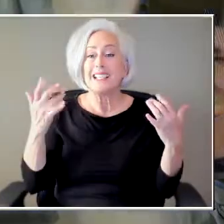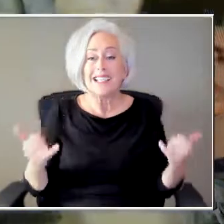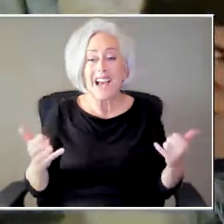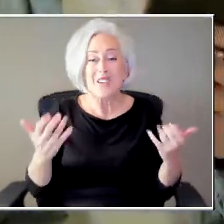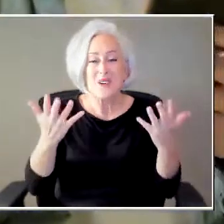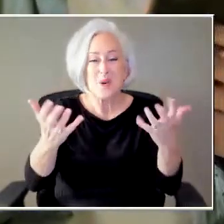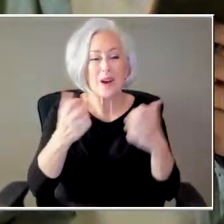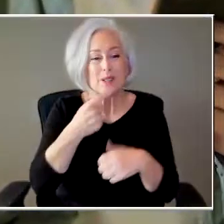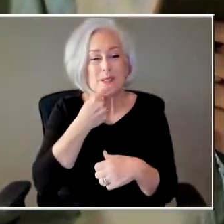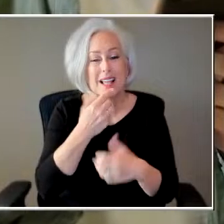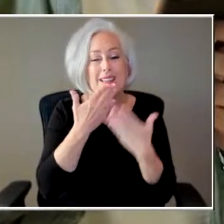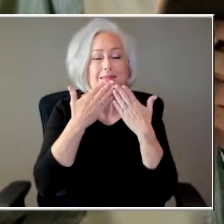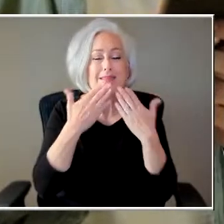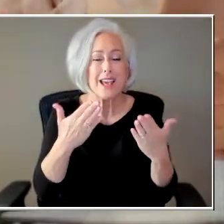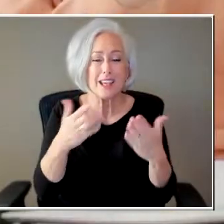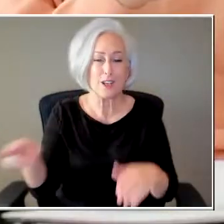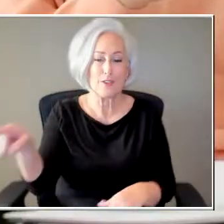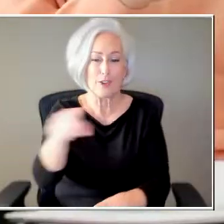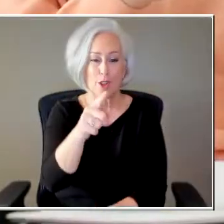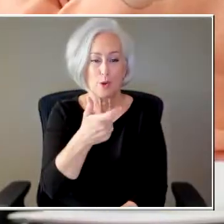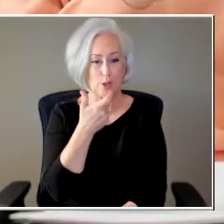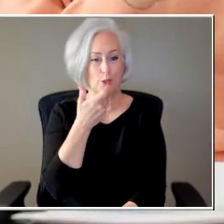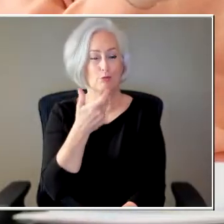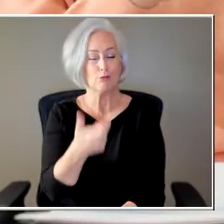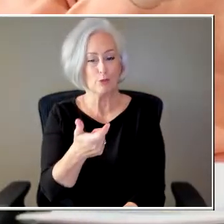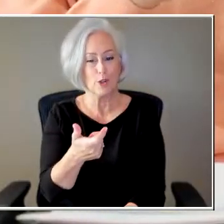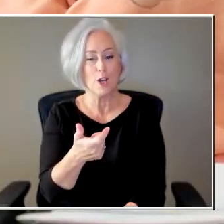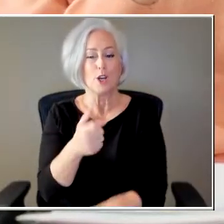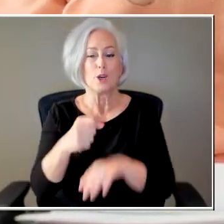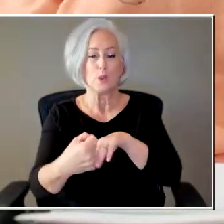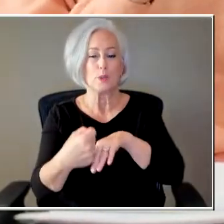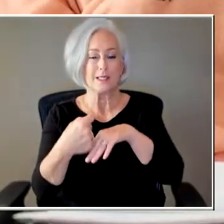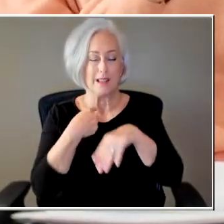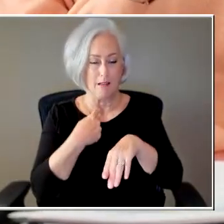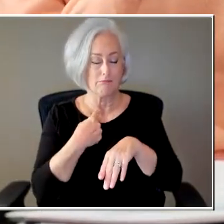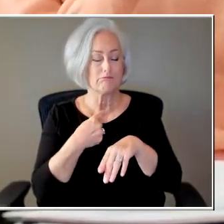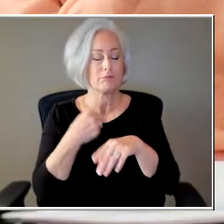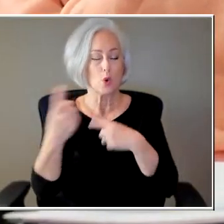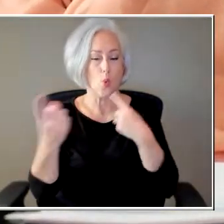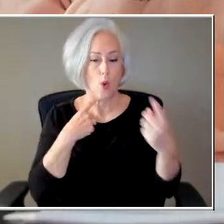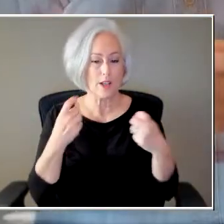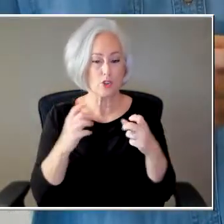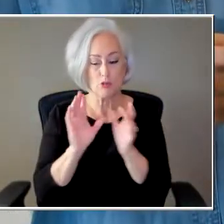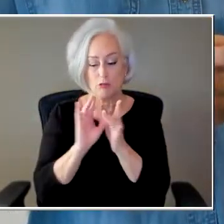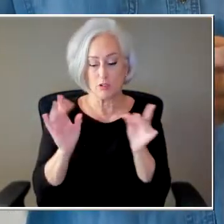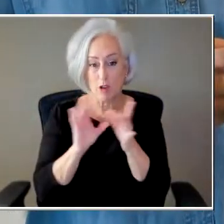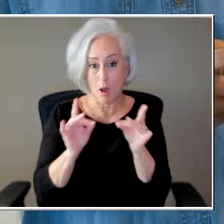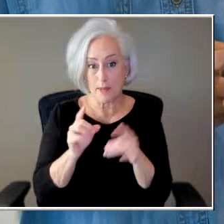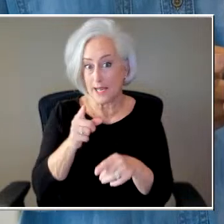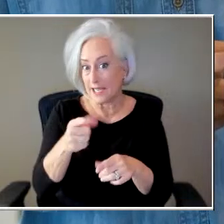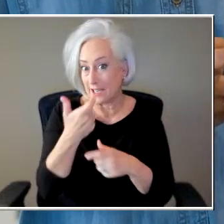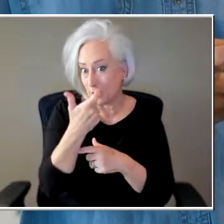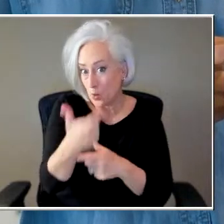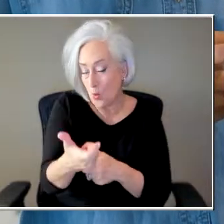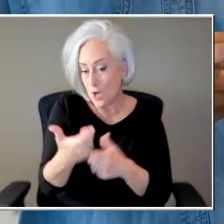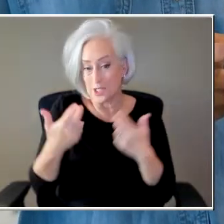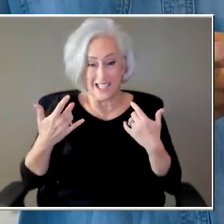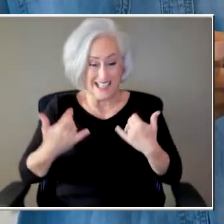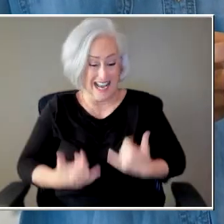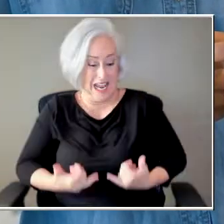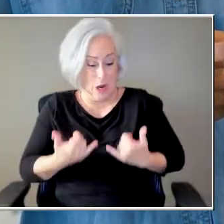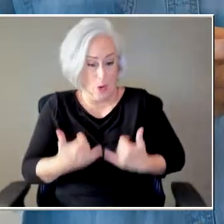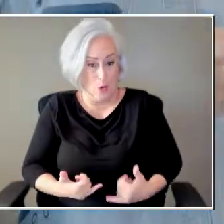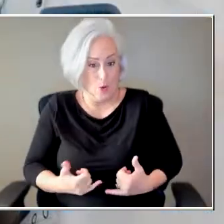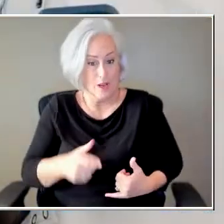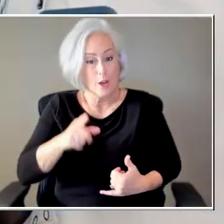our viewers who send in questions and comments. Please keep them coming in. So if you're watching live right now and you have a